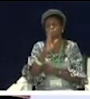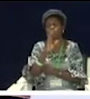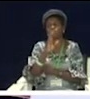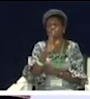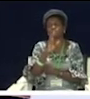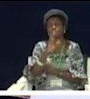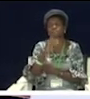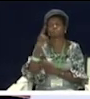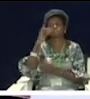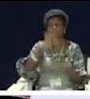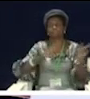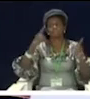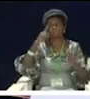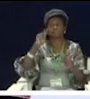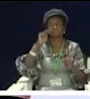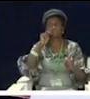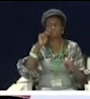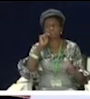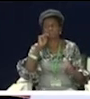for mercy for Nigeria.